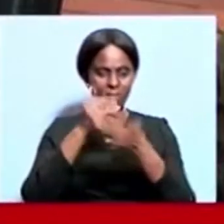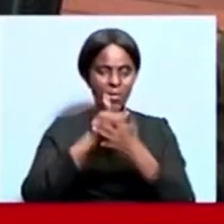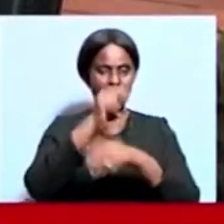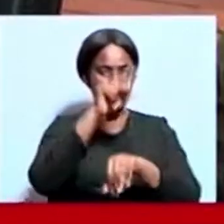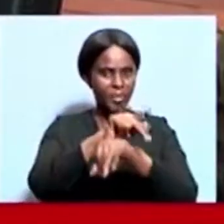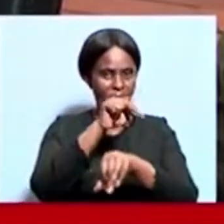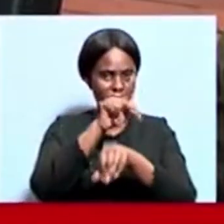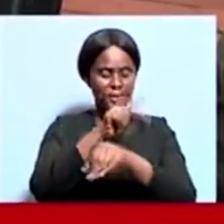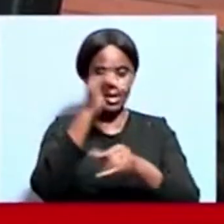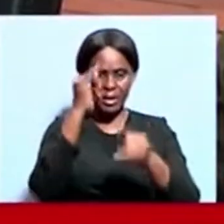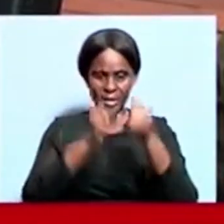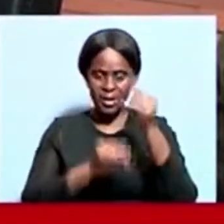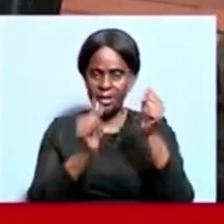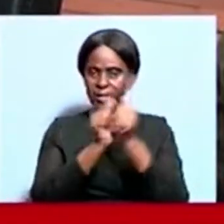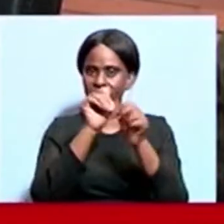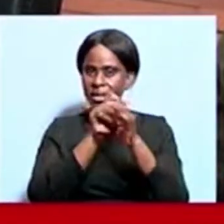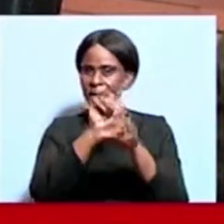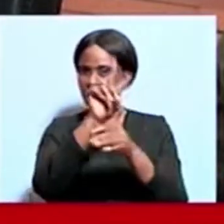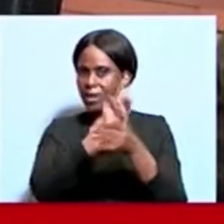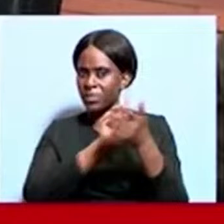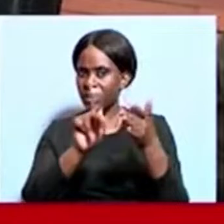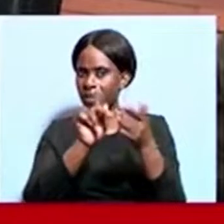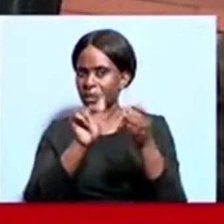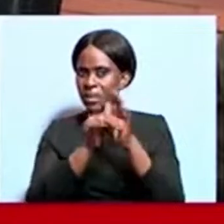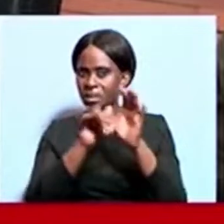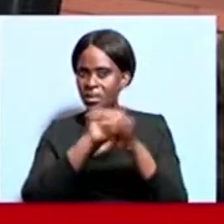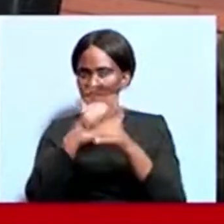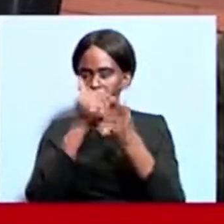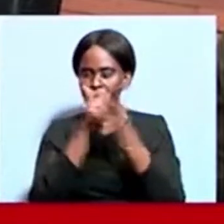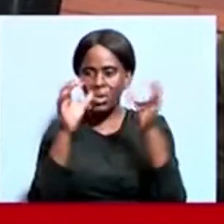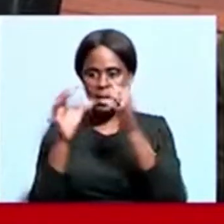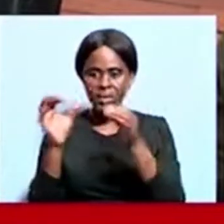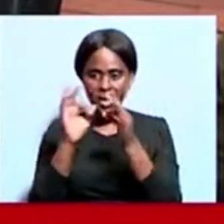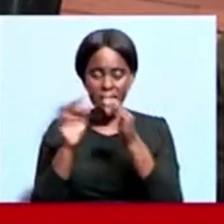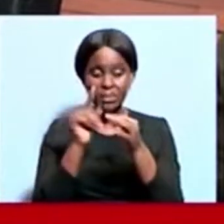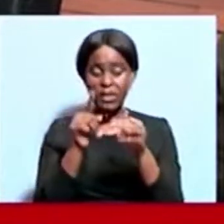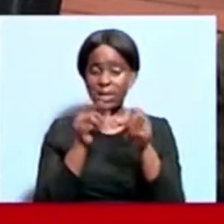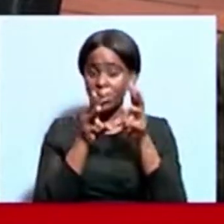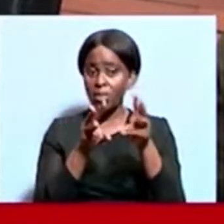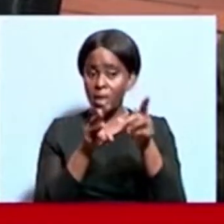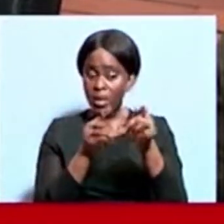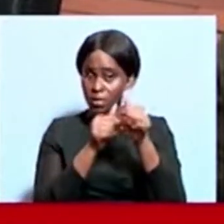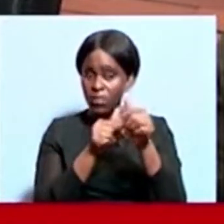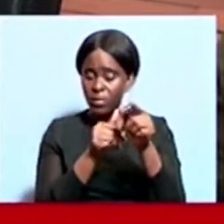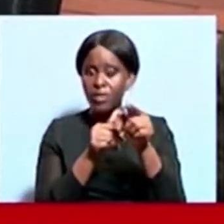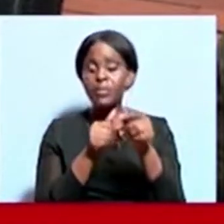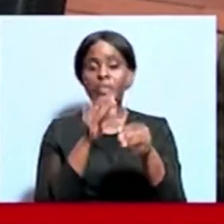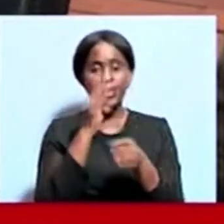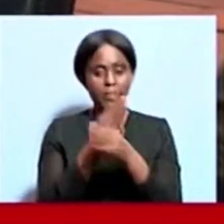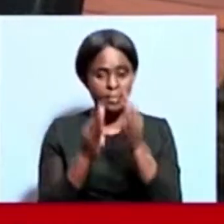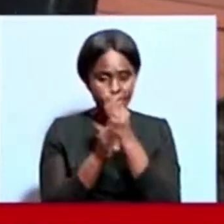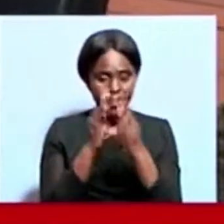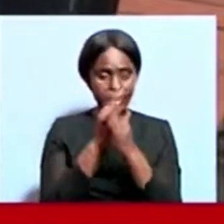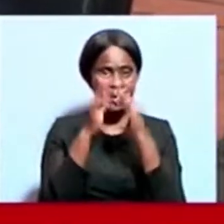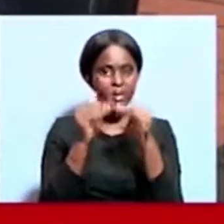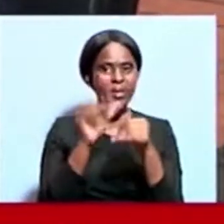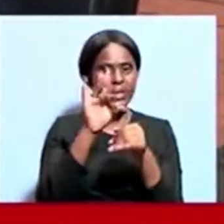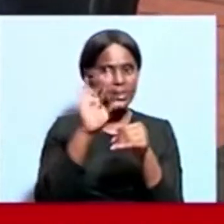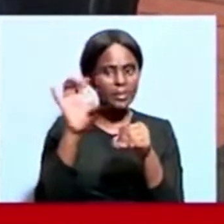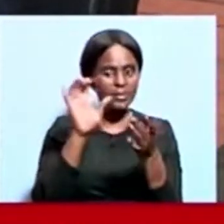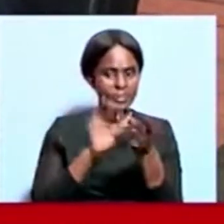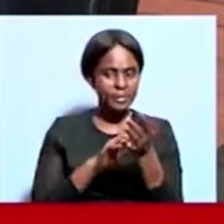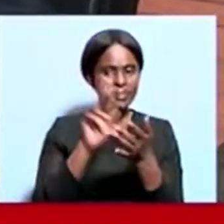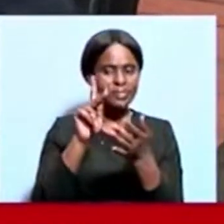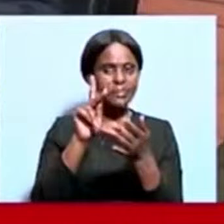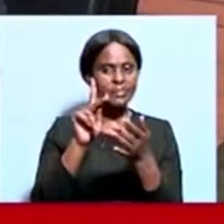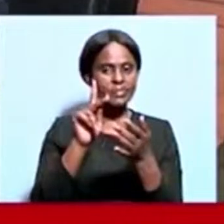to finish within a week in all the councils, if this is the route we take. We are building houses at 800,000